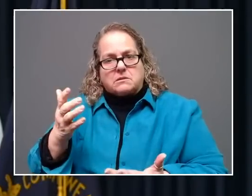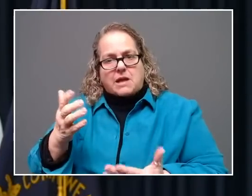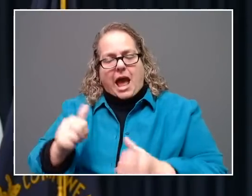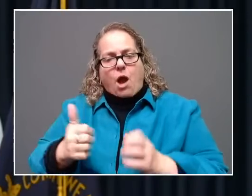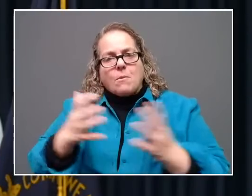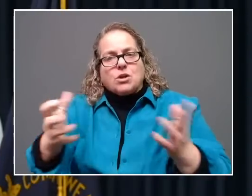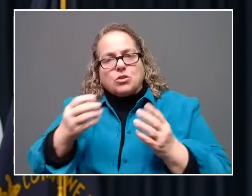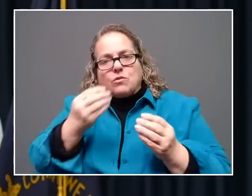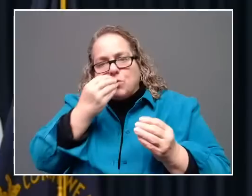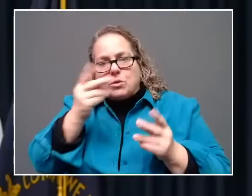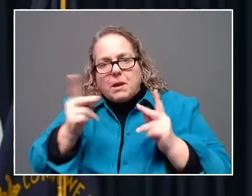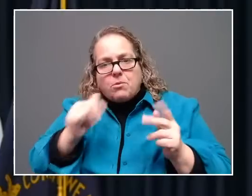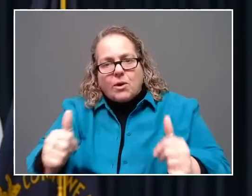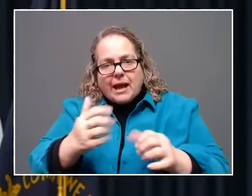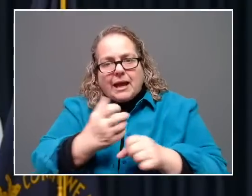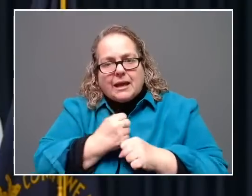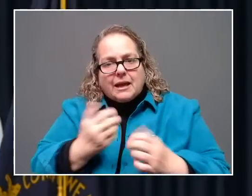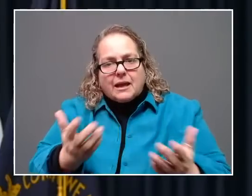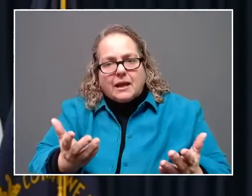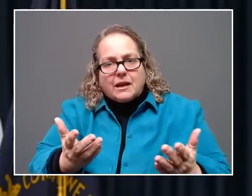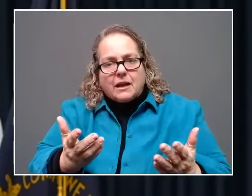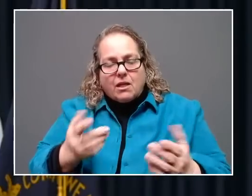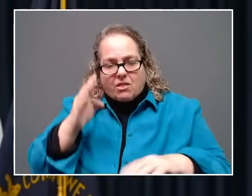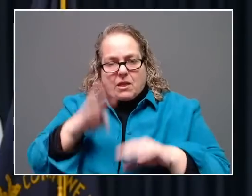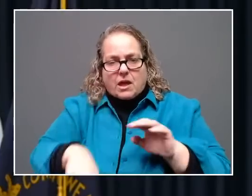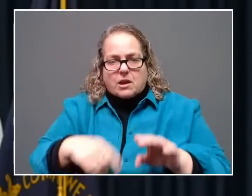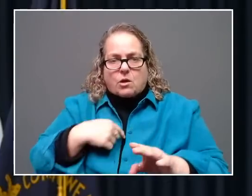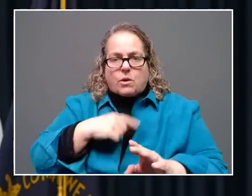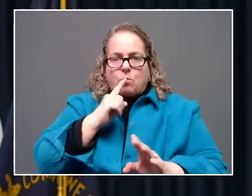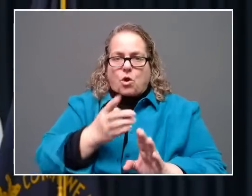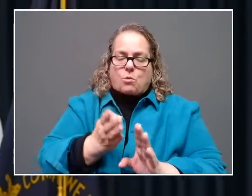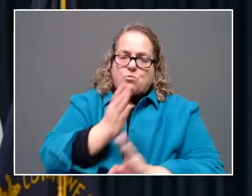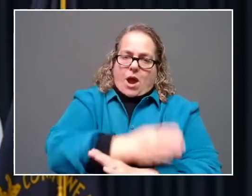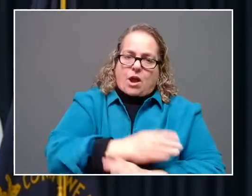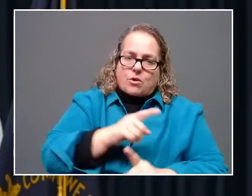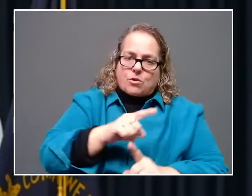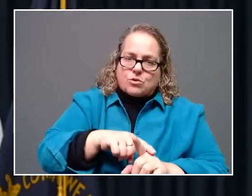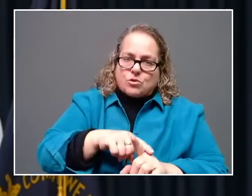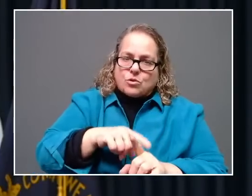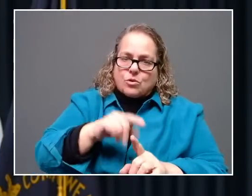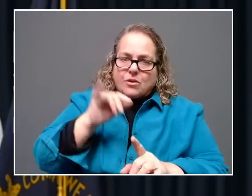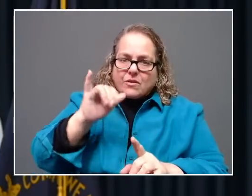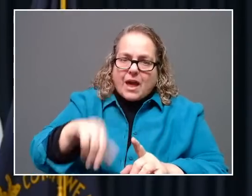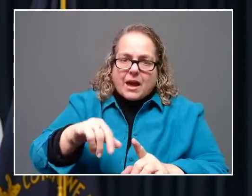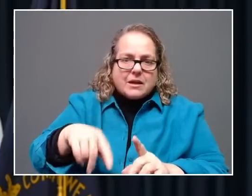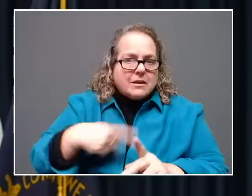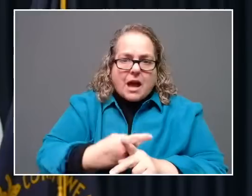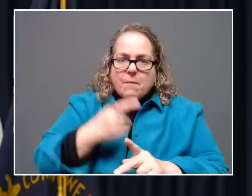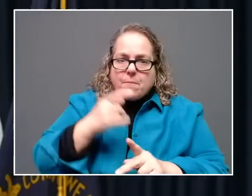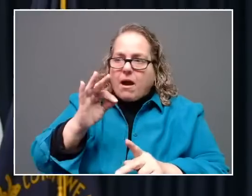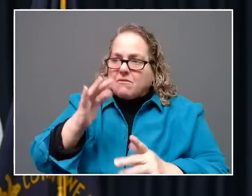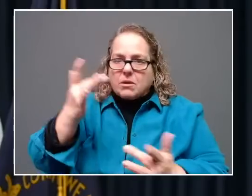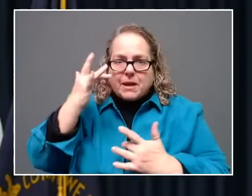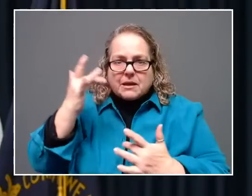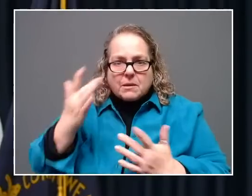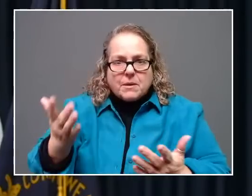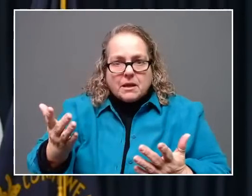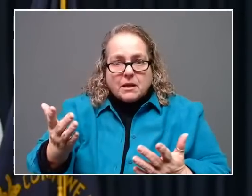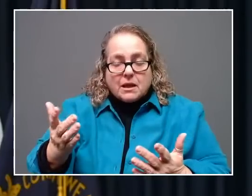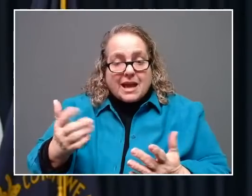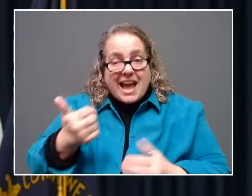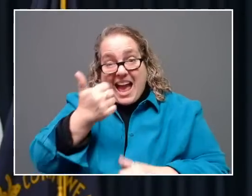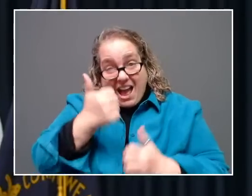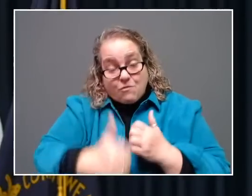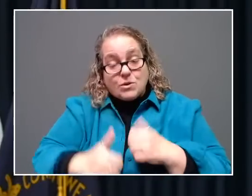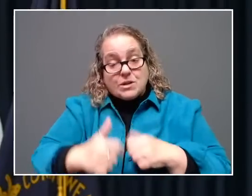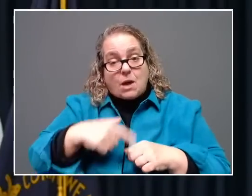get than we were prior to the pandemic. Every time we have talked about extending the state of emergency,